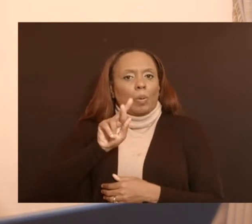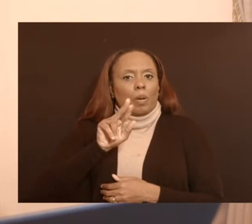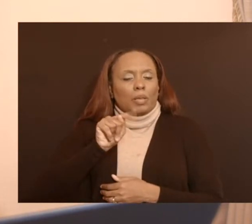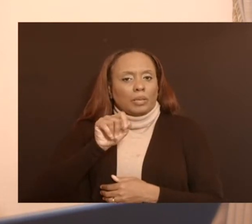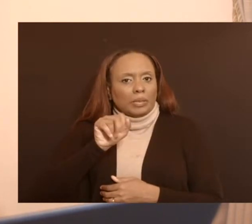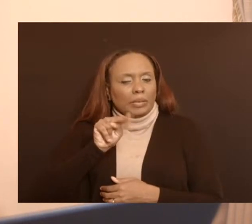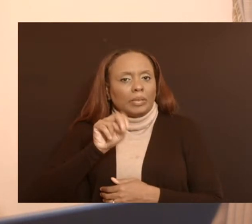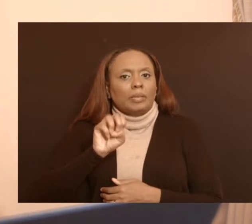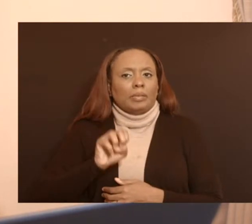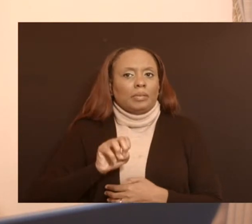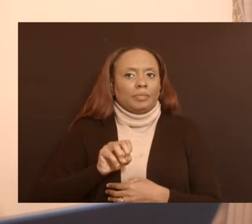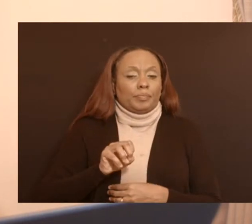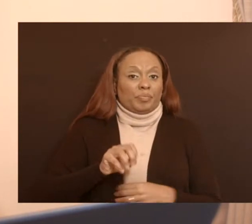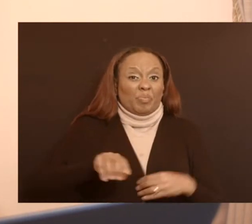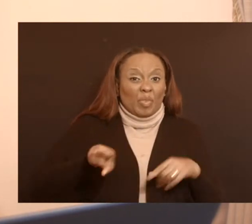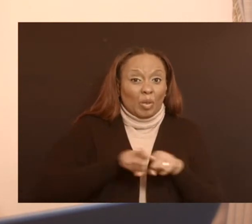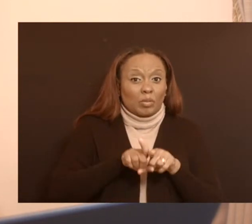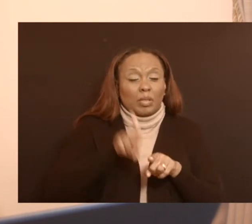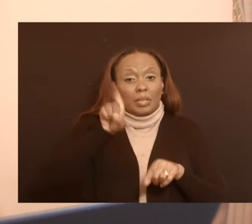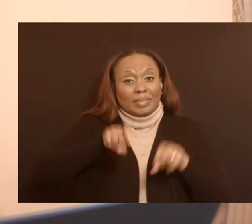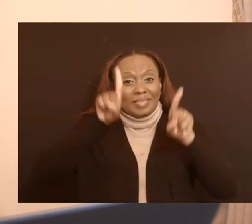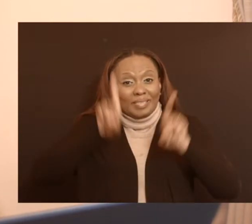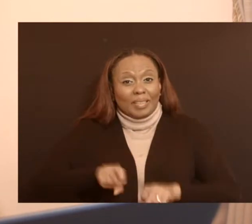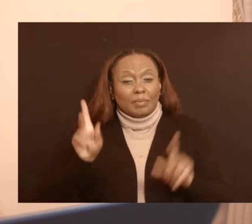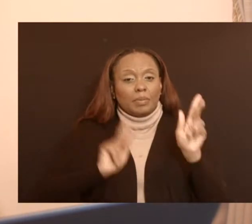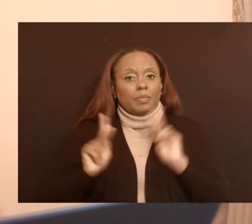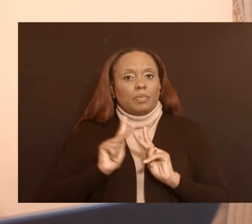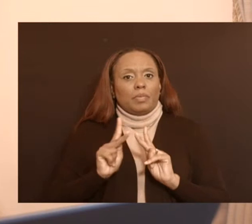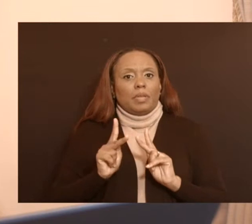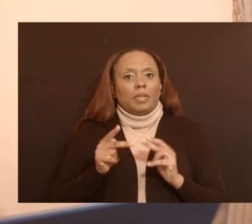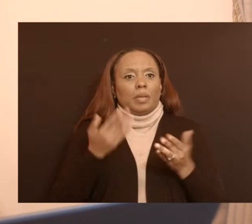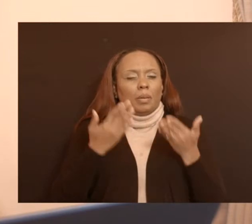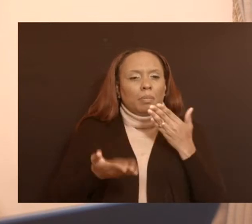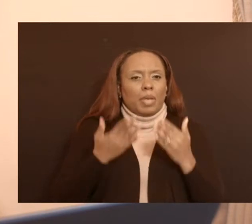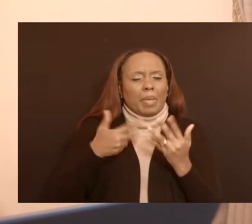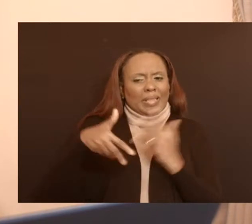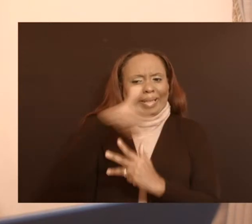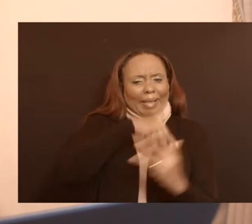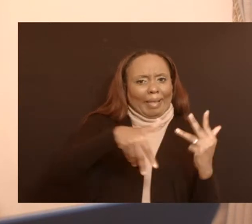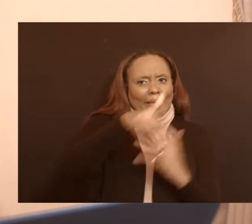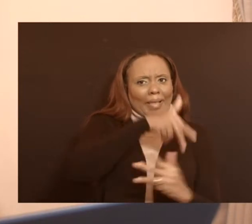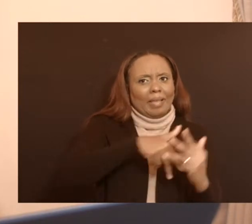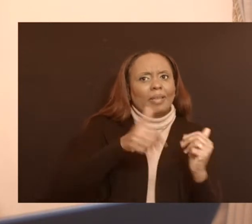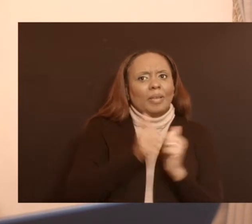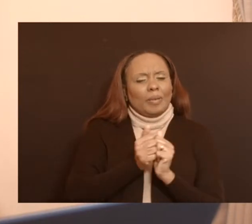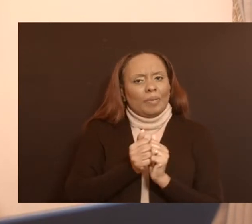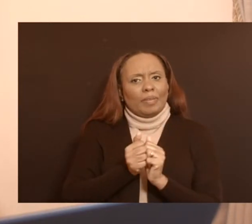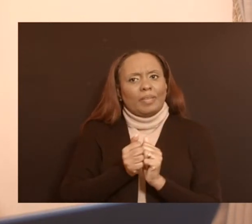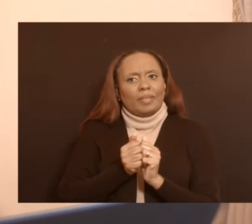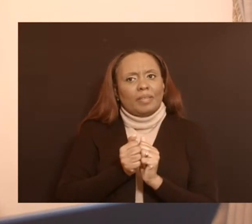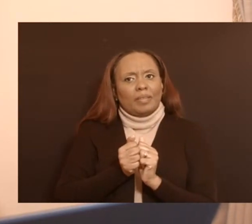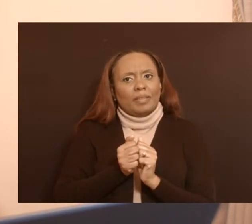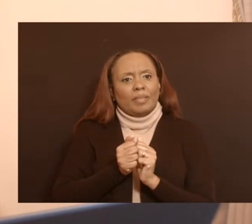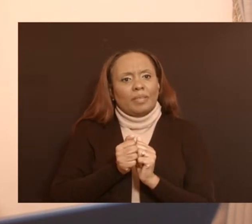may be exposed. And I think